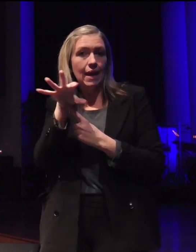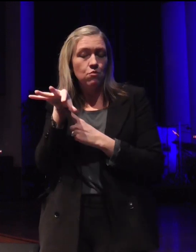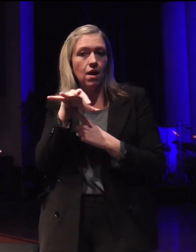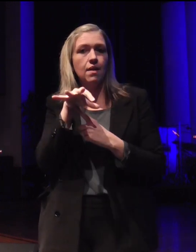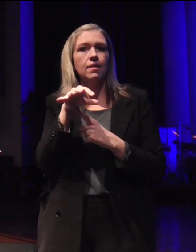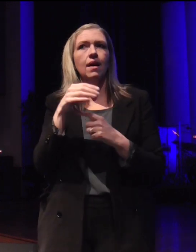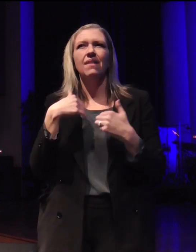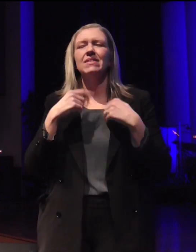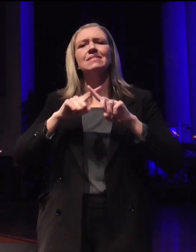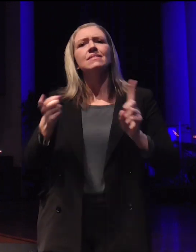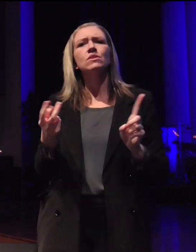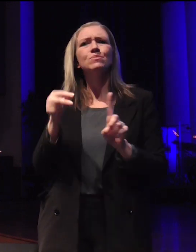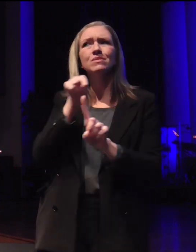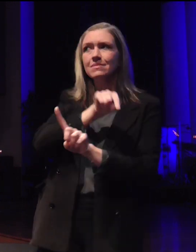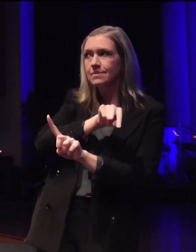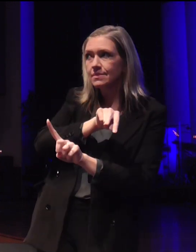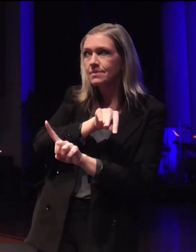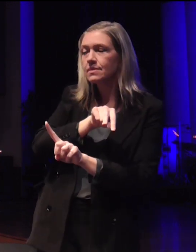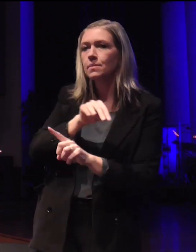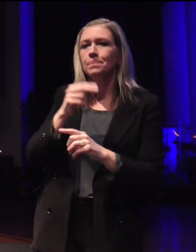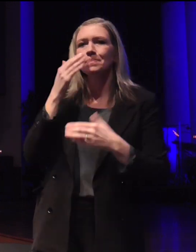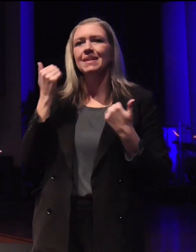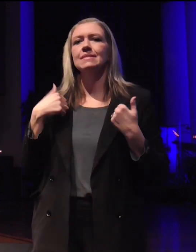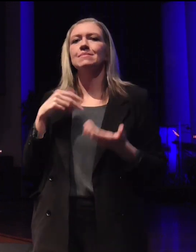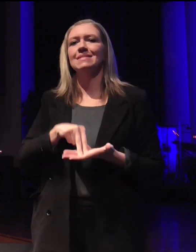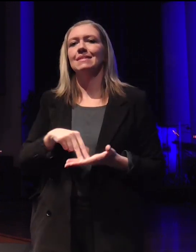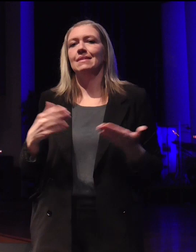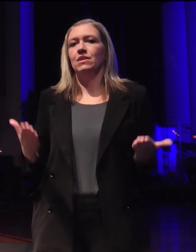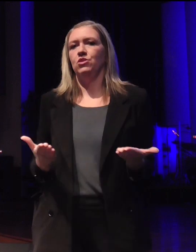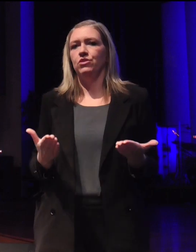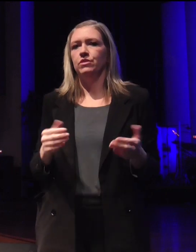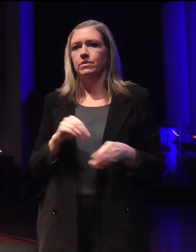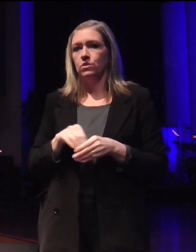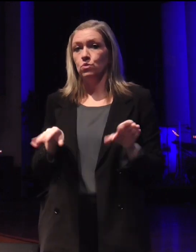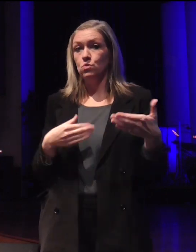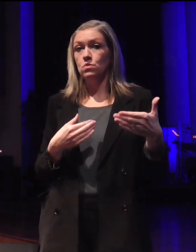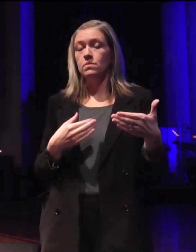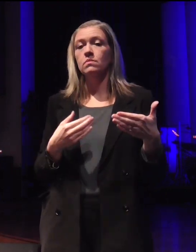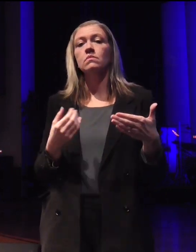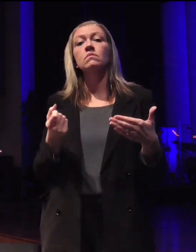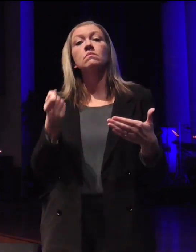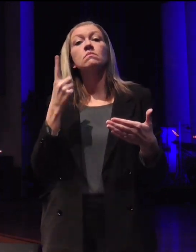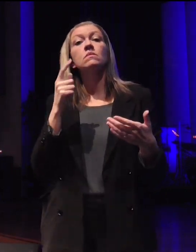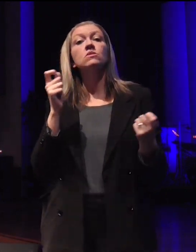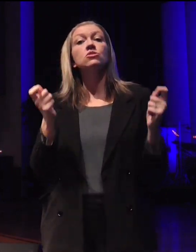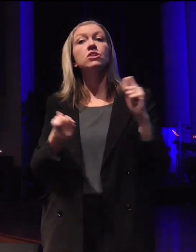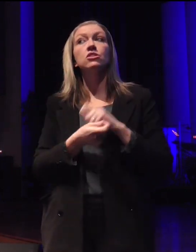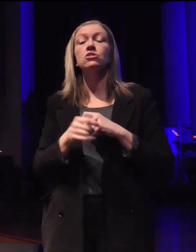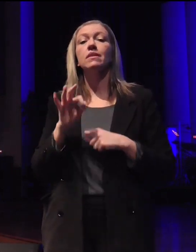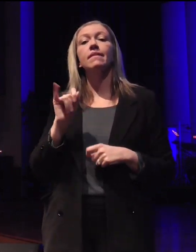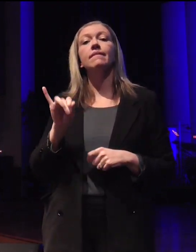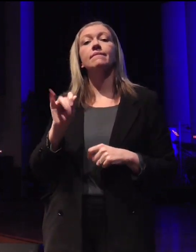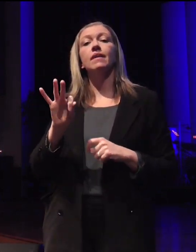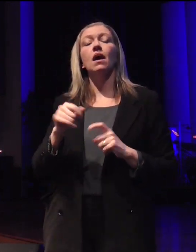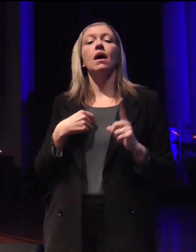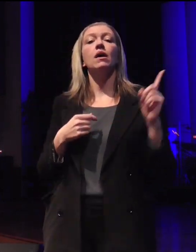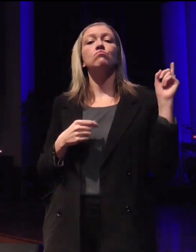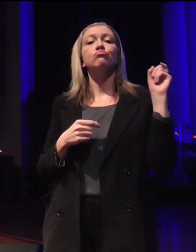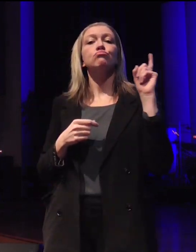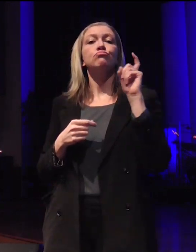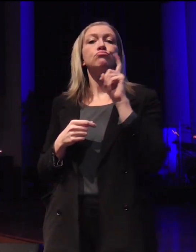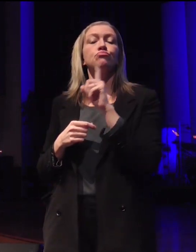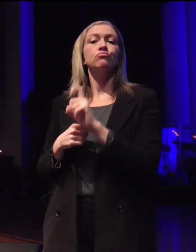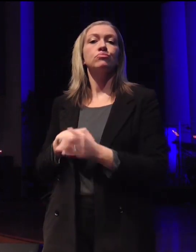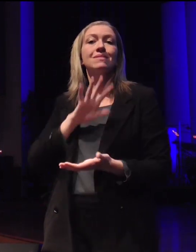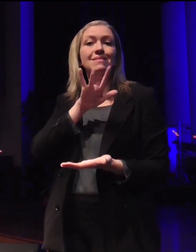perspective, right, that I can have by being right here in this room. Now it changes if I walk back to the center and I